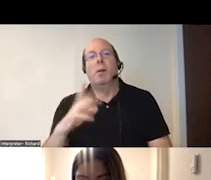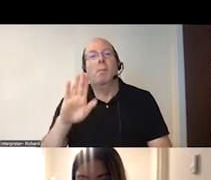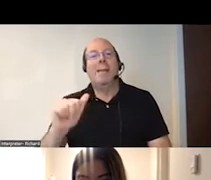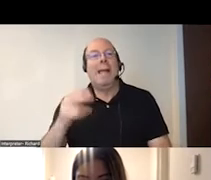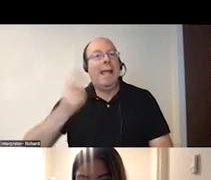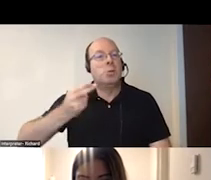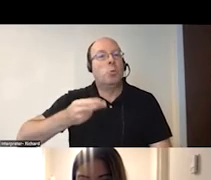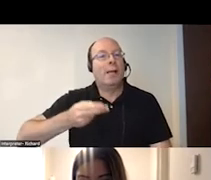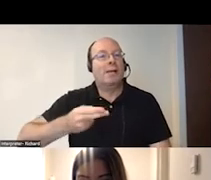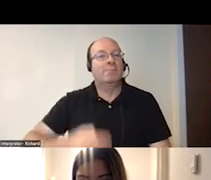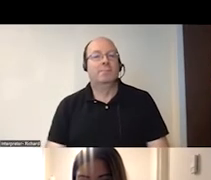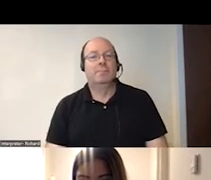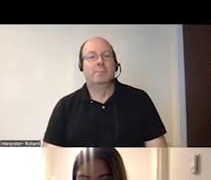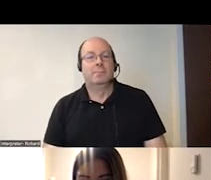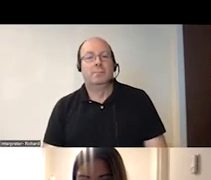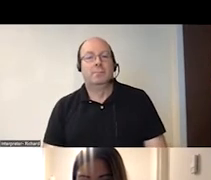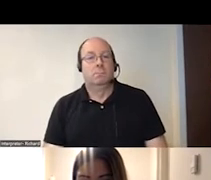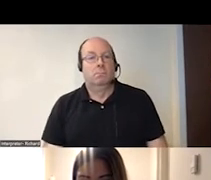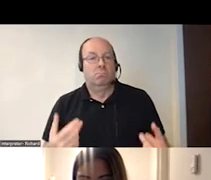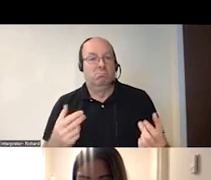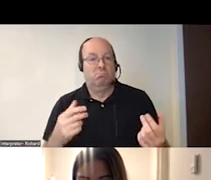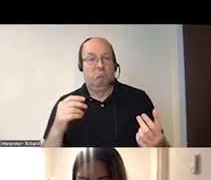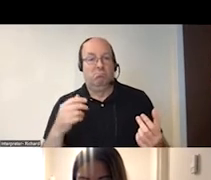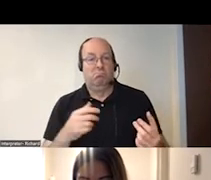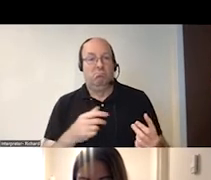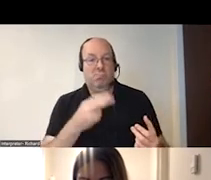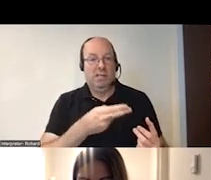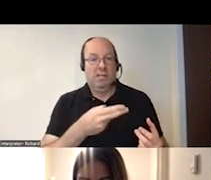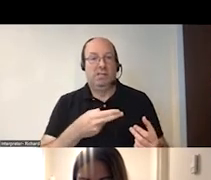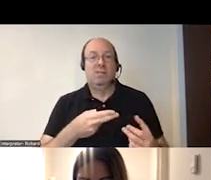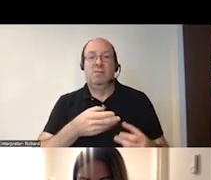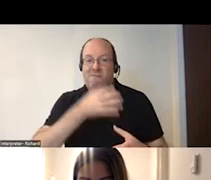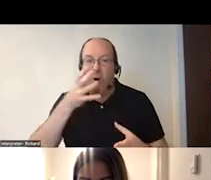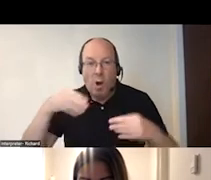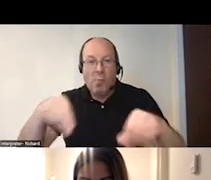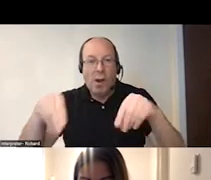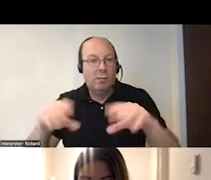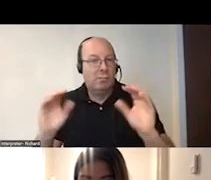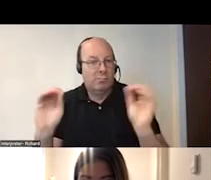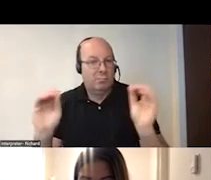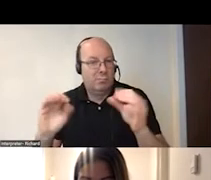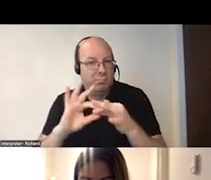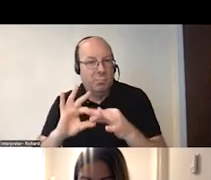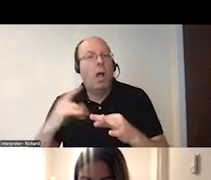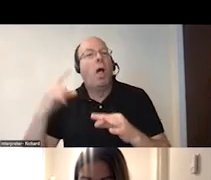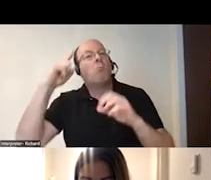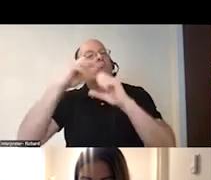history, which is not exactly, you know, relevant to farming. I originally thought that I wanted to be a